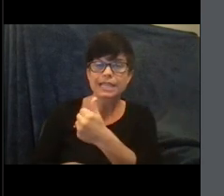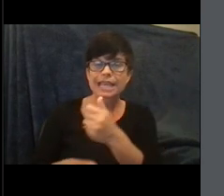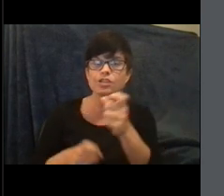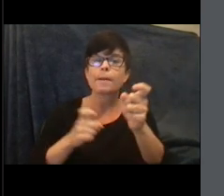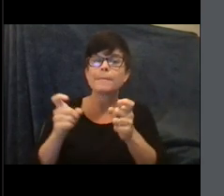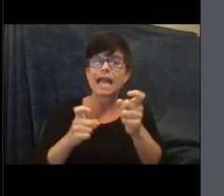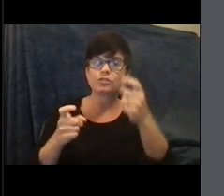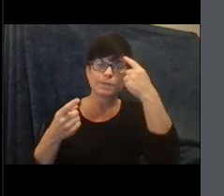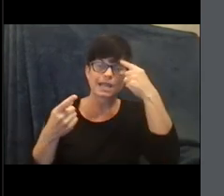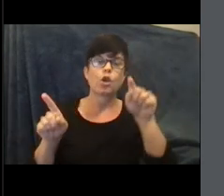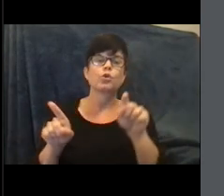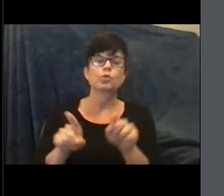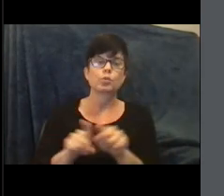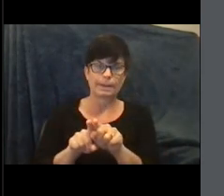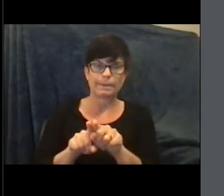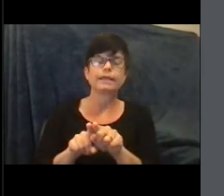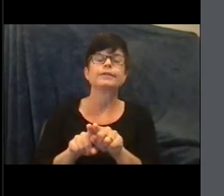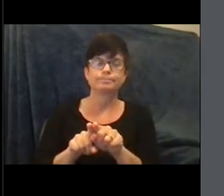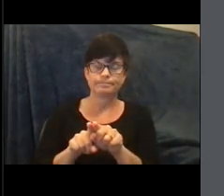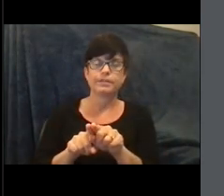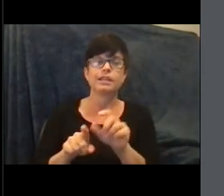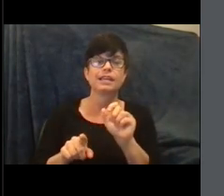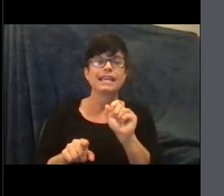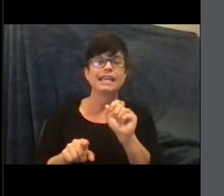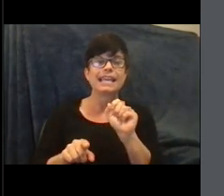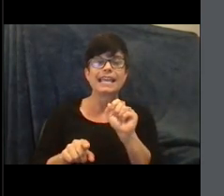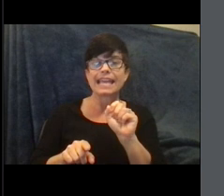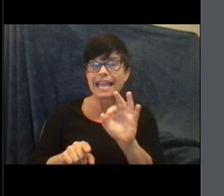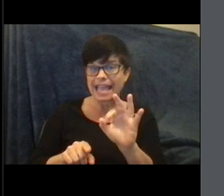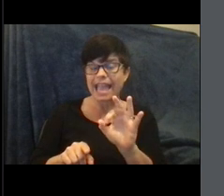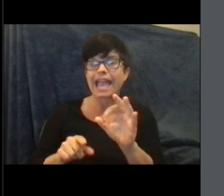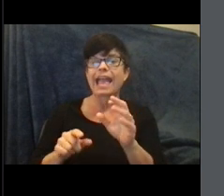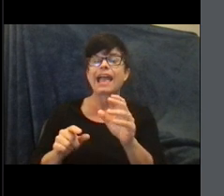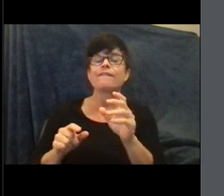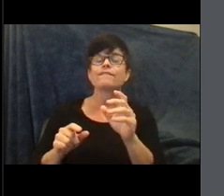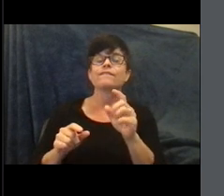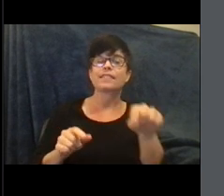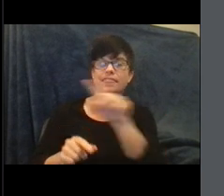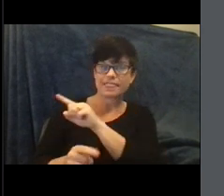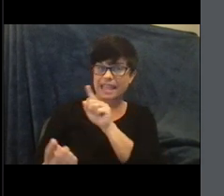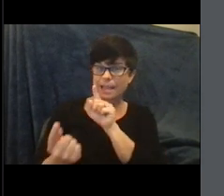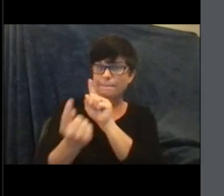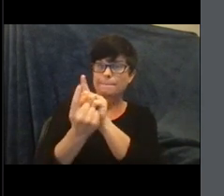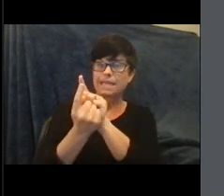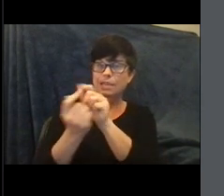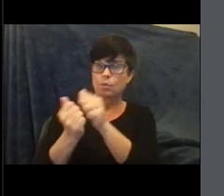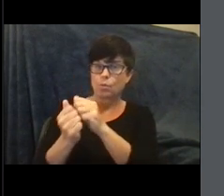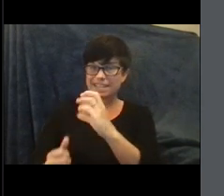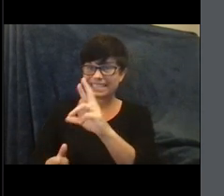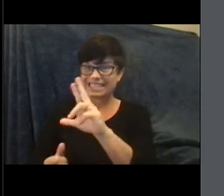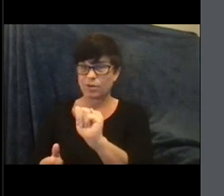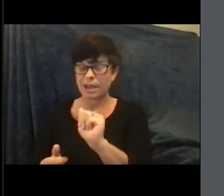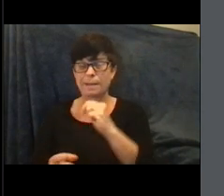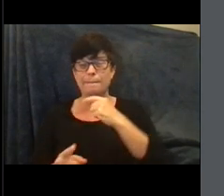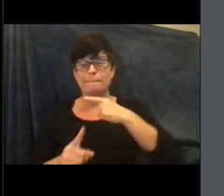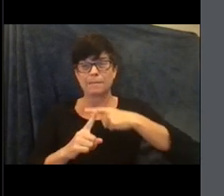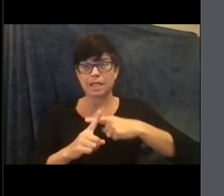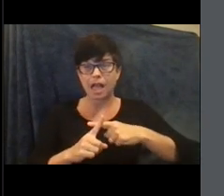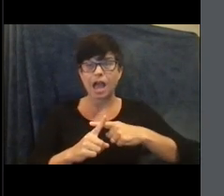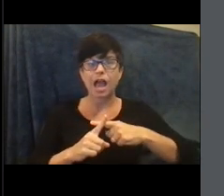agreement. After having met with representatives of the CRA and